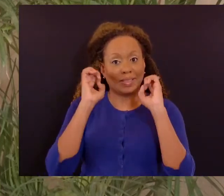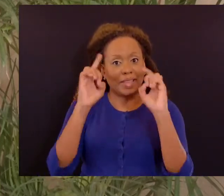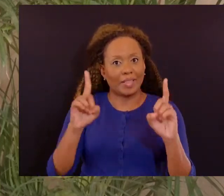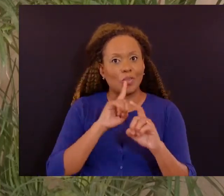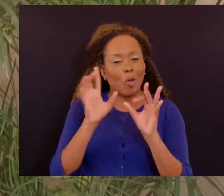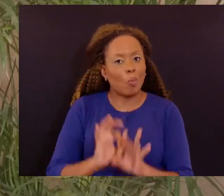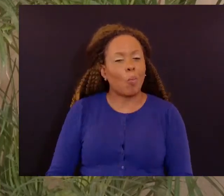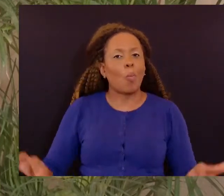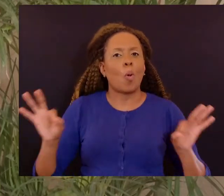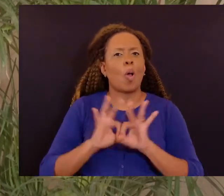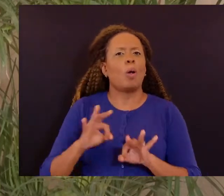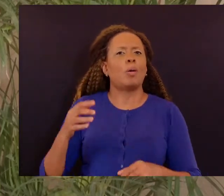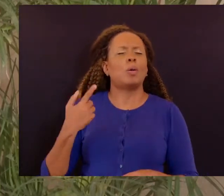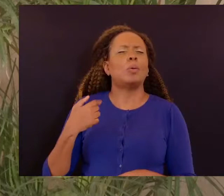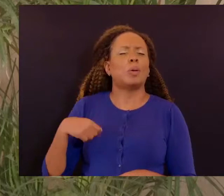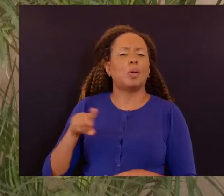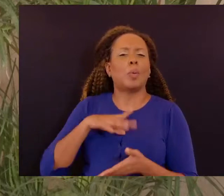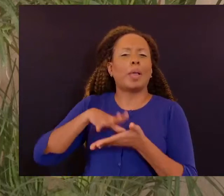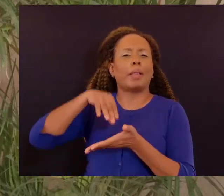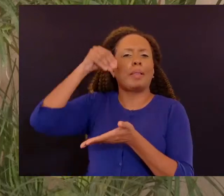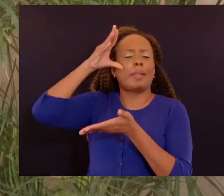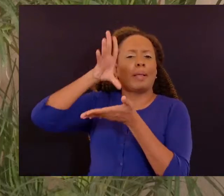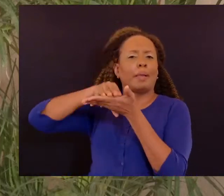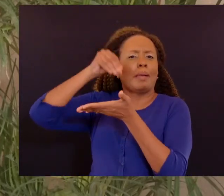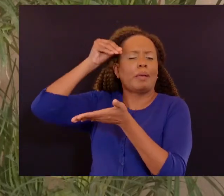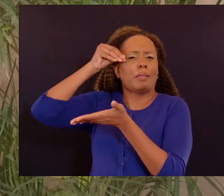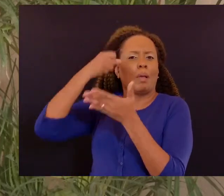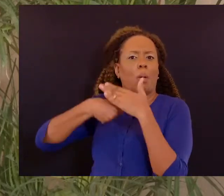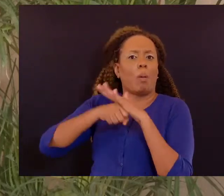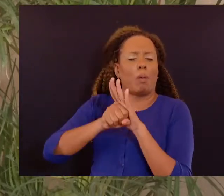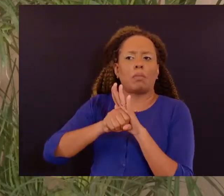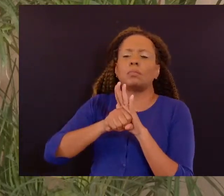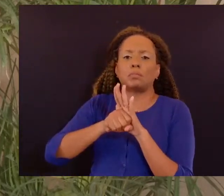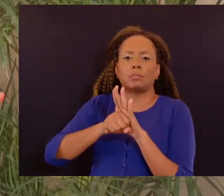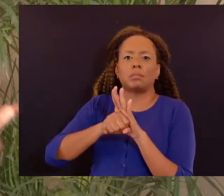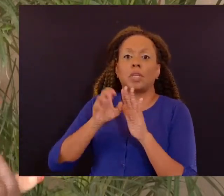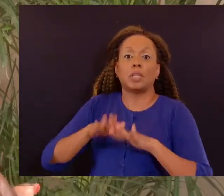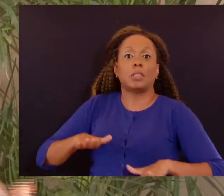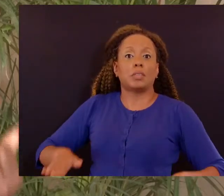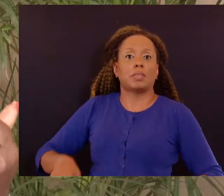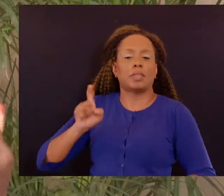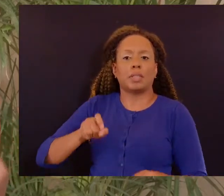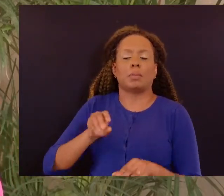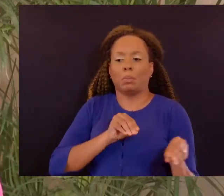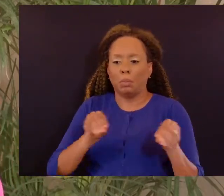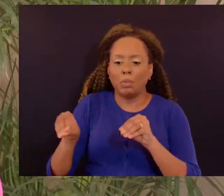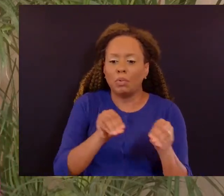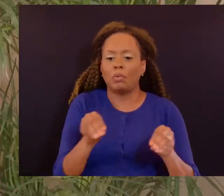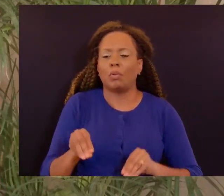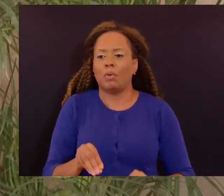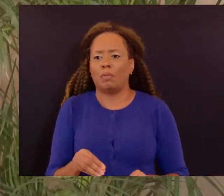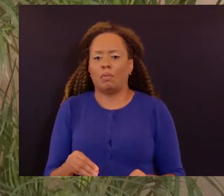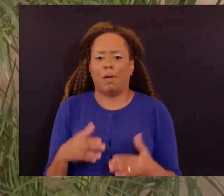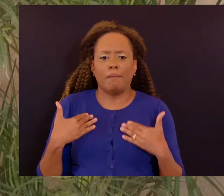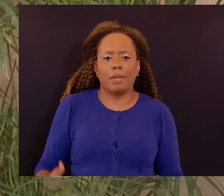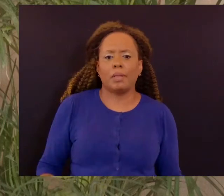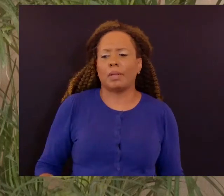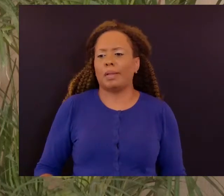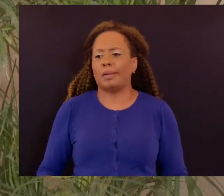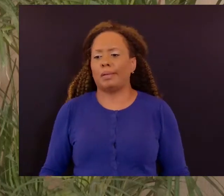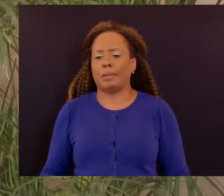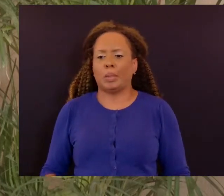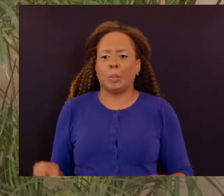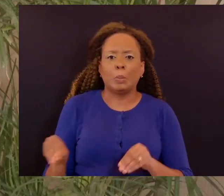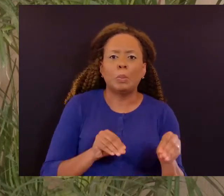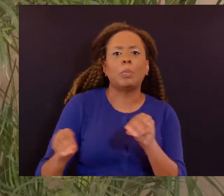learning from the pandemic, that our children need to be able to move around. And we are